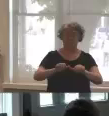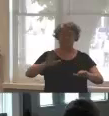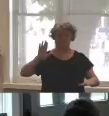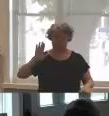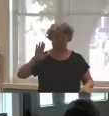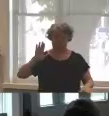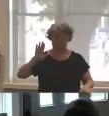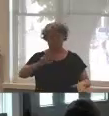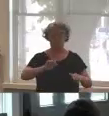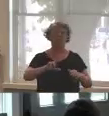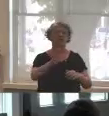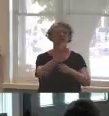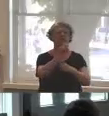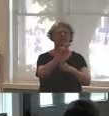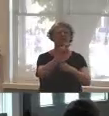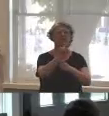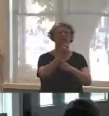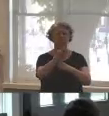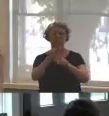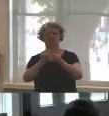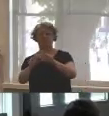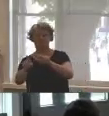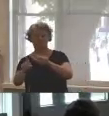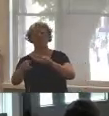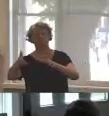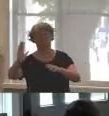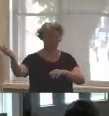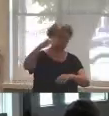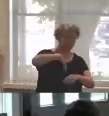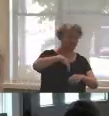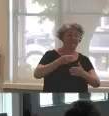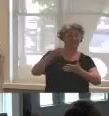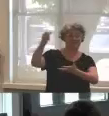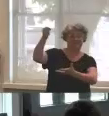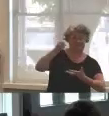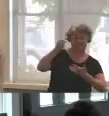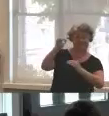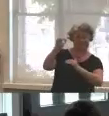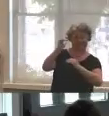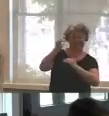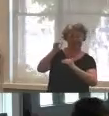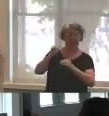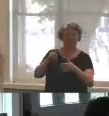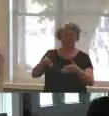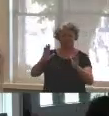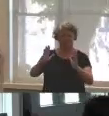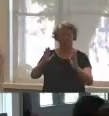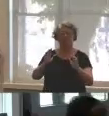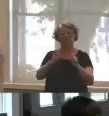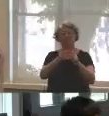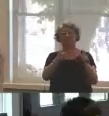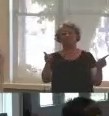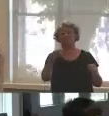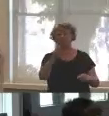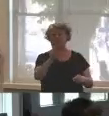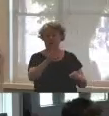or convention refugees. Now, our funding requirements makes us work with clients that do have that do have